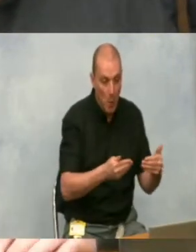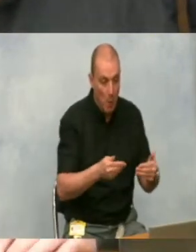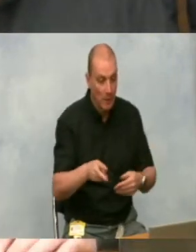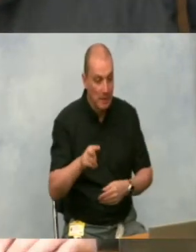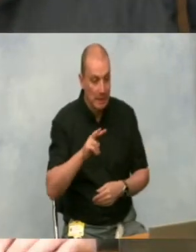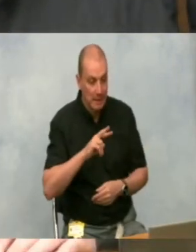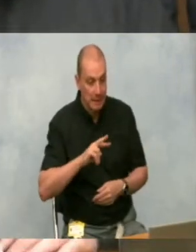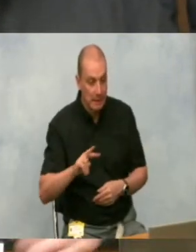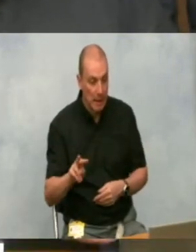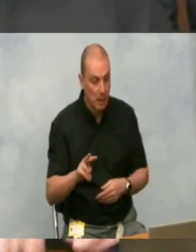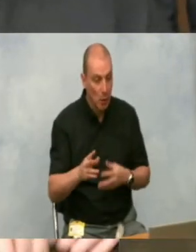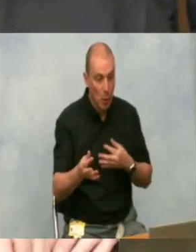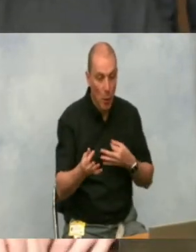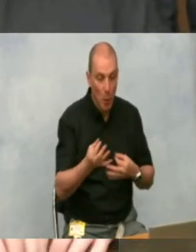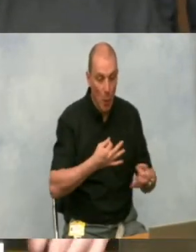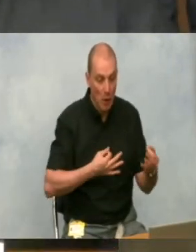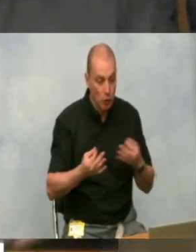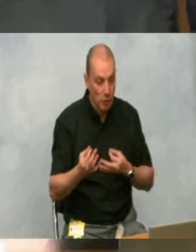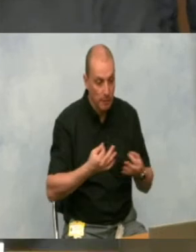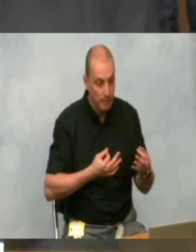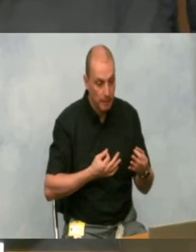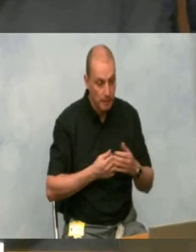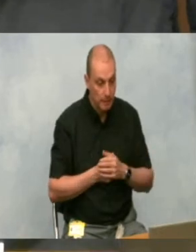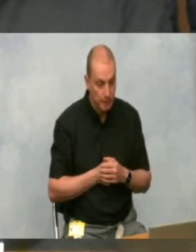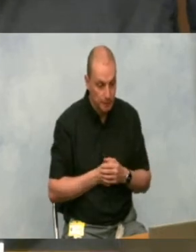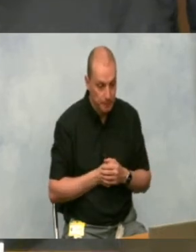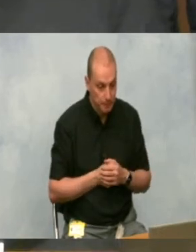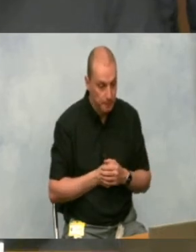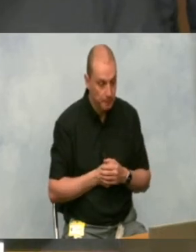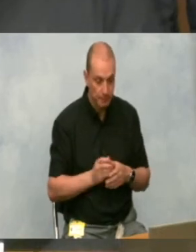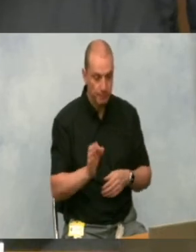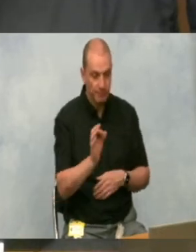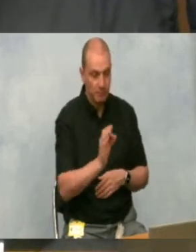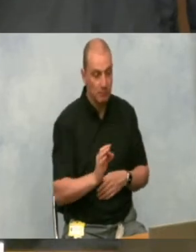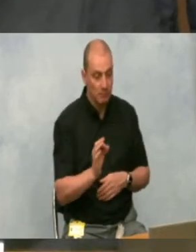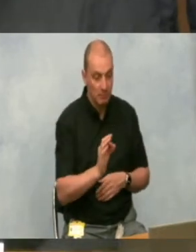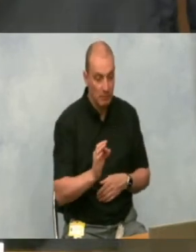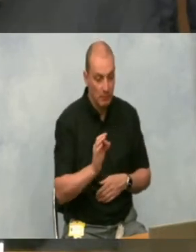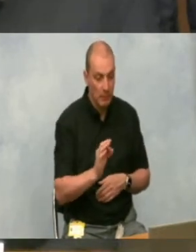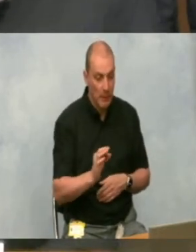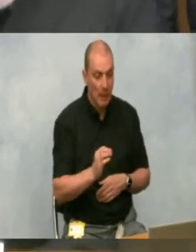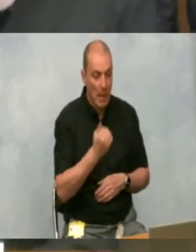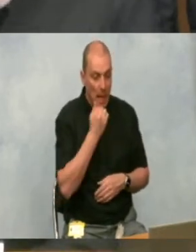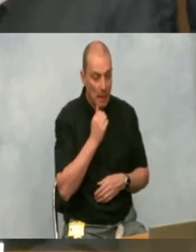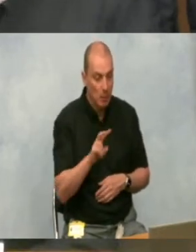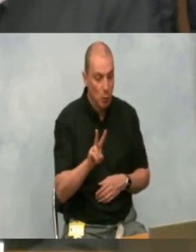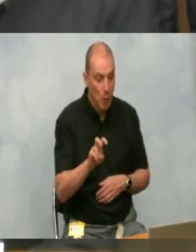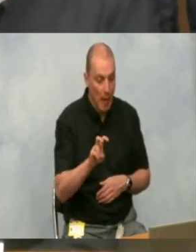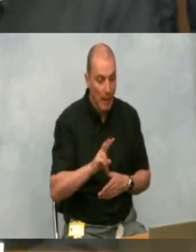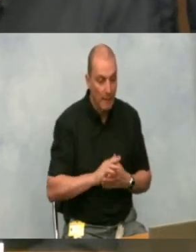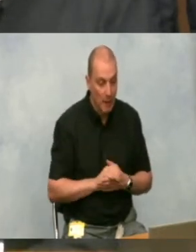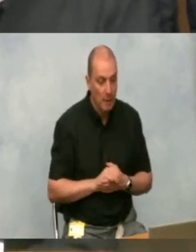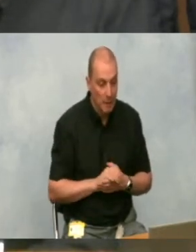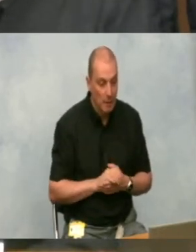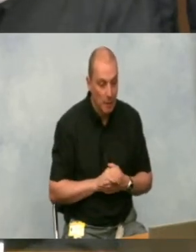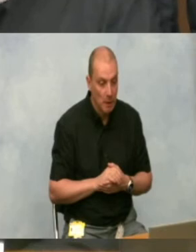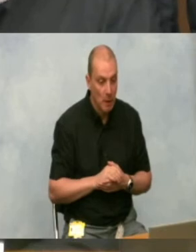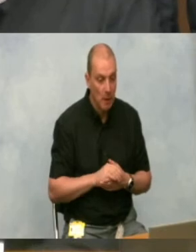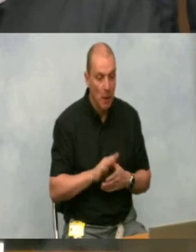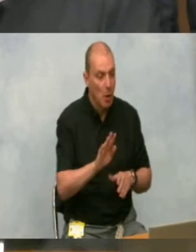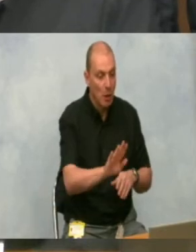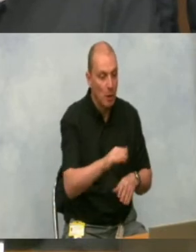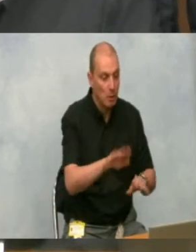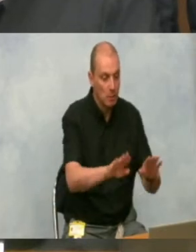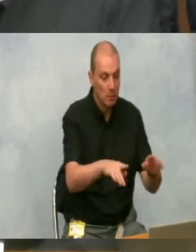that. Is there any questions or comments? No, thank you very much. Item 12, 11, beg your